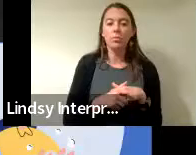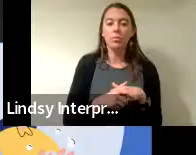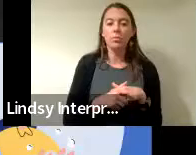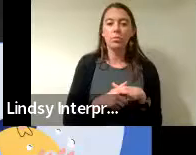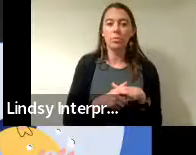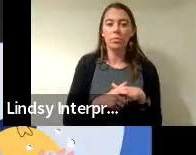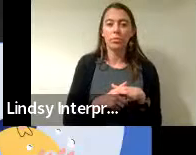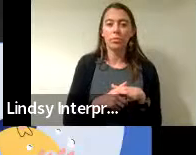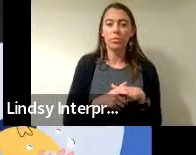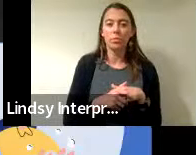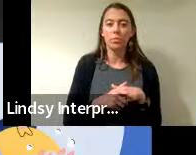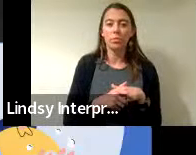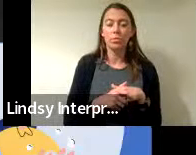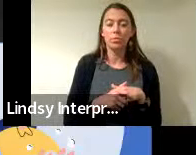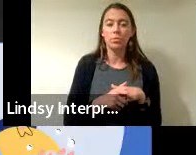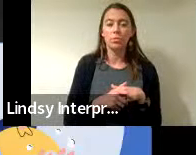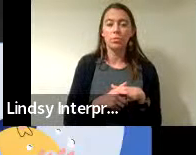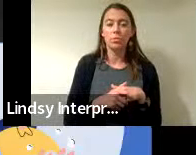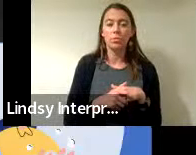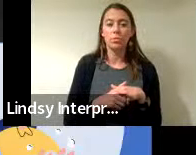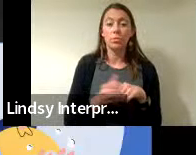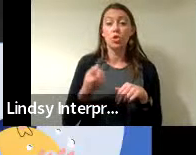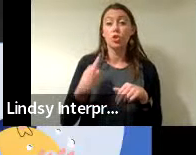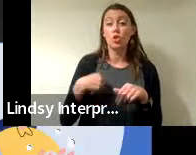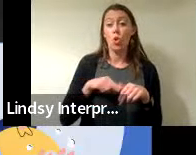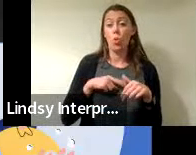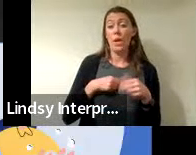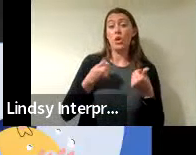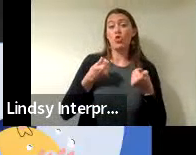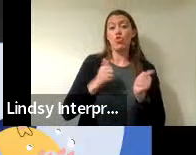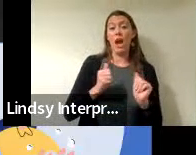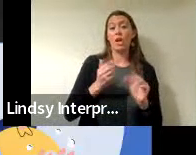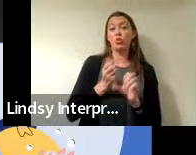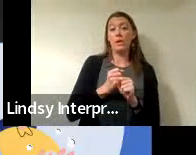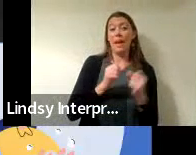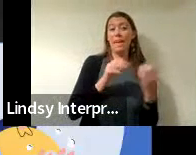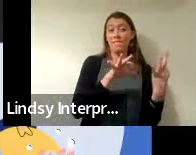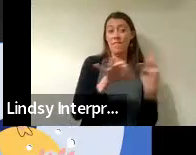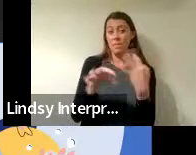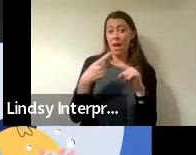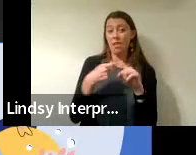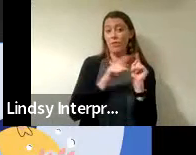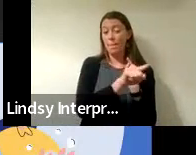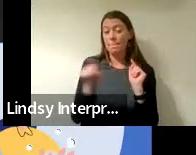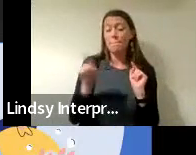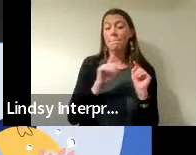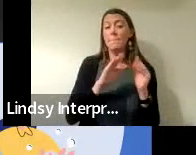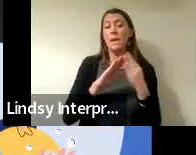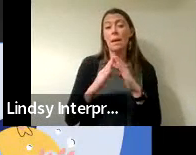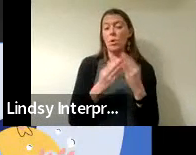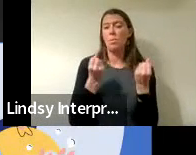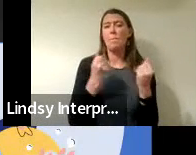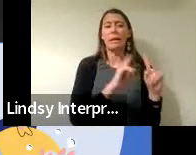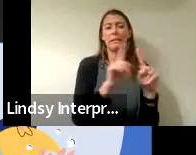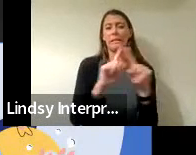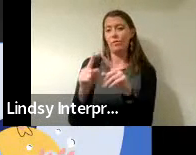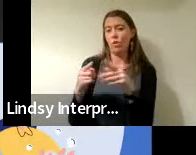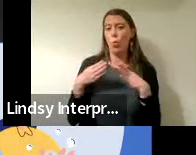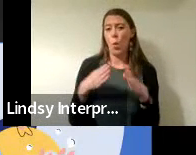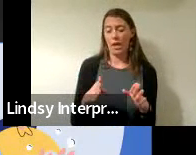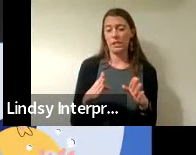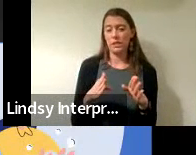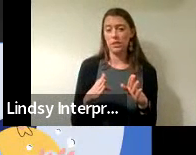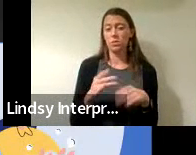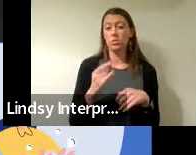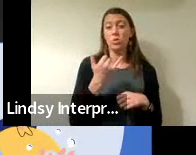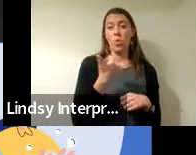in a variety of ways. We take your ideas, but these are things, again, that the department is going to do regardless. The items